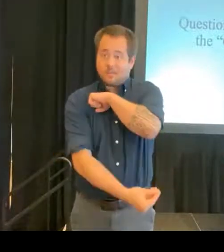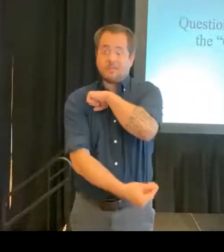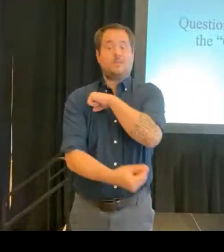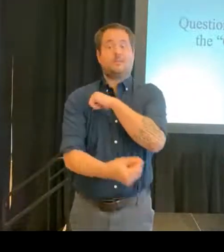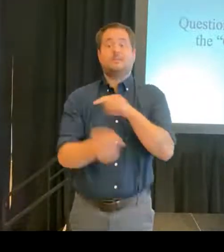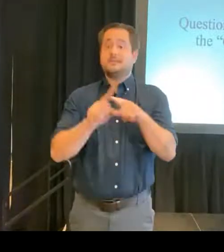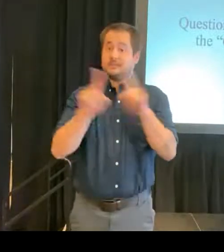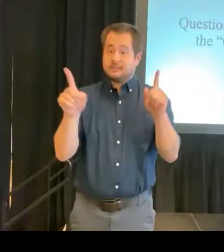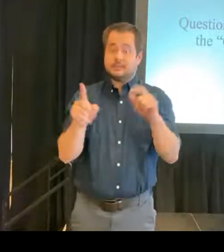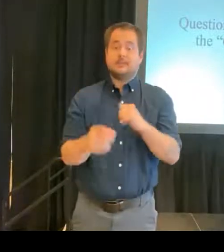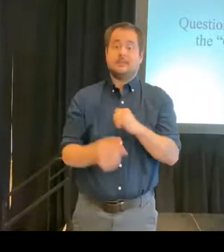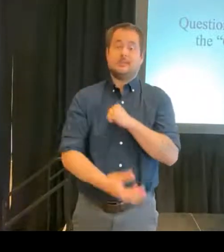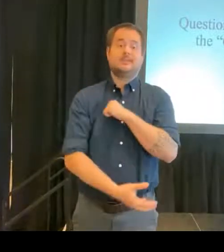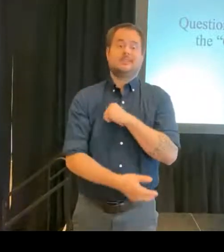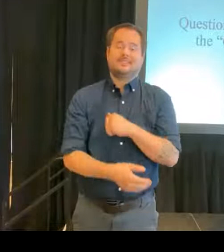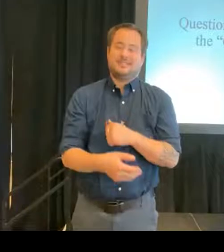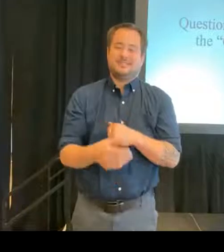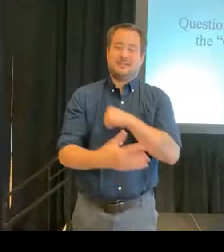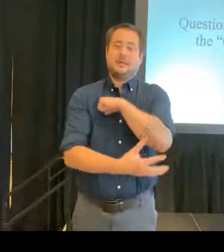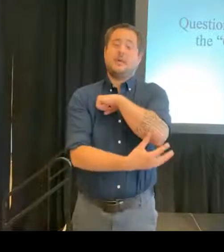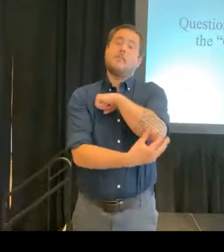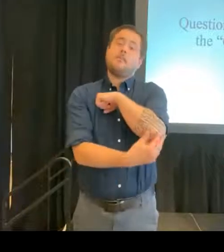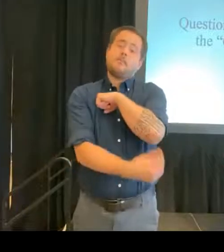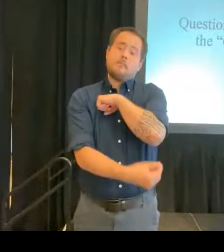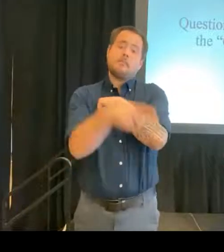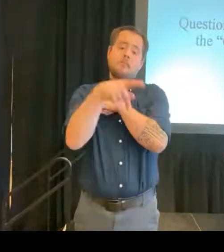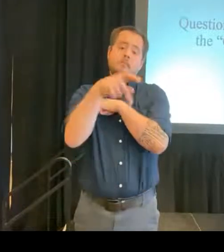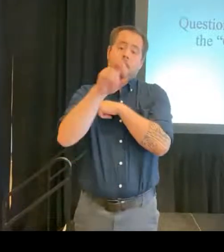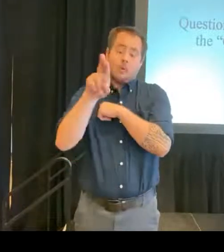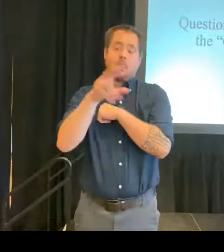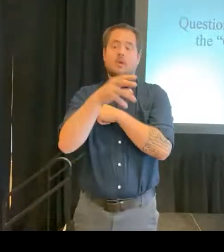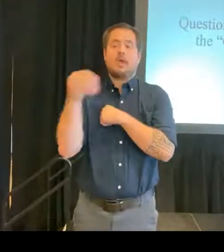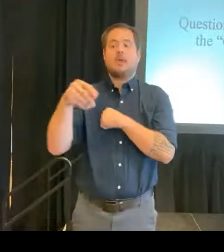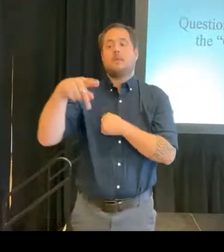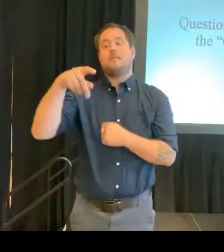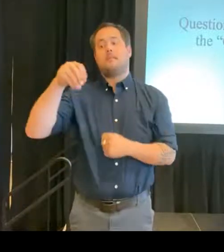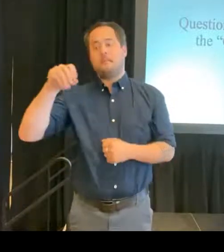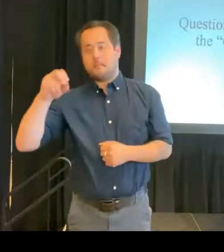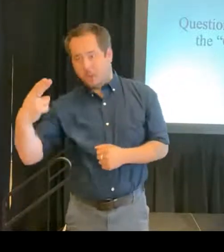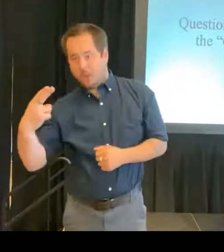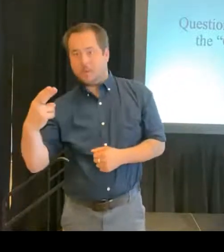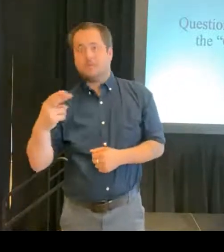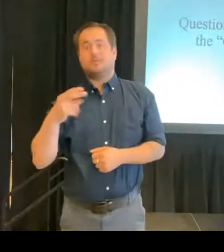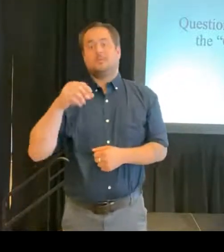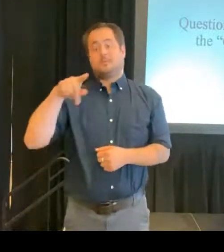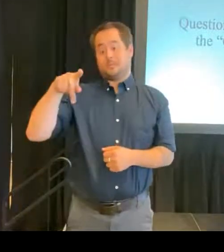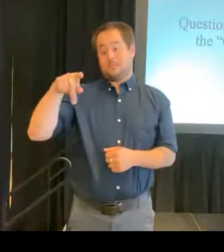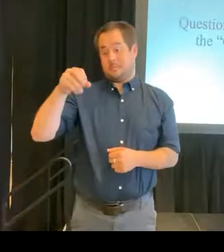being poor and poor. Poor is eating leftover grits. That's